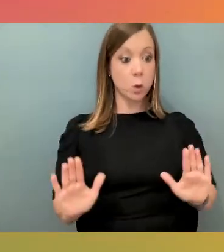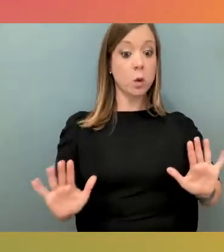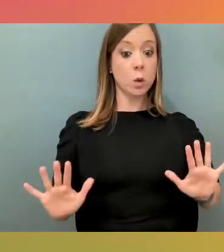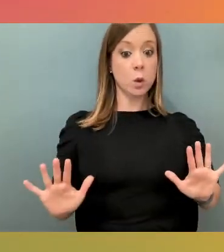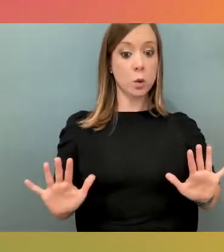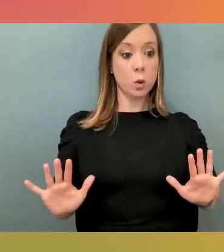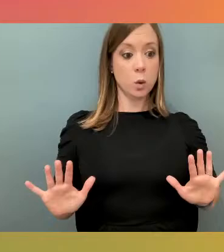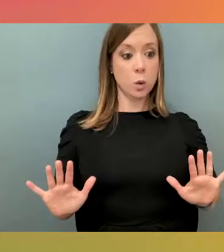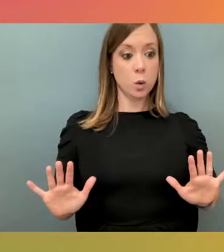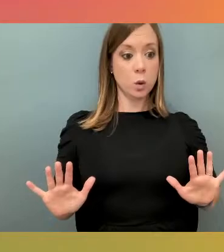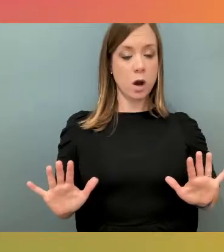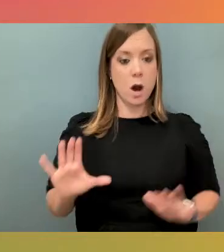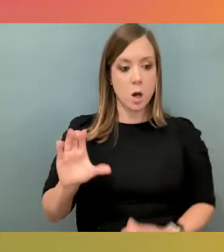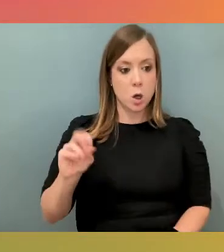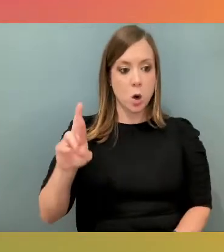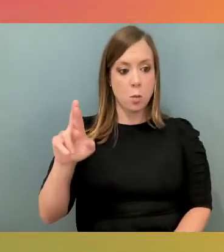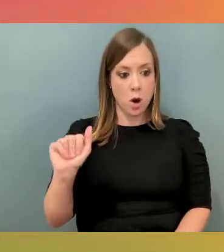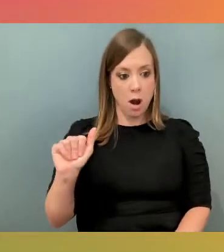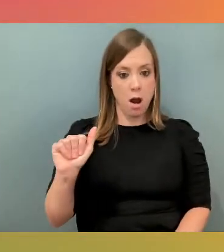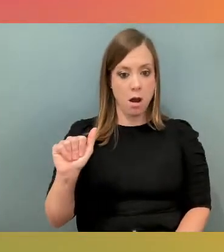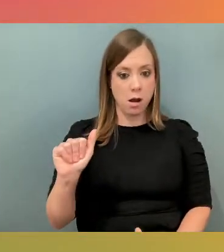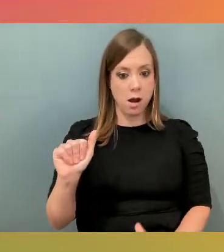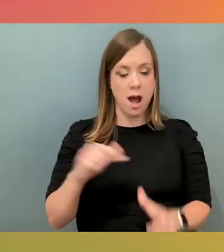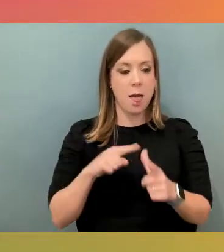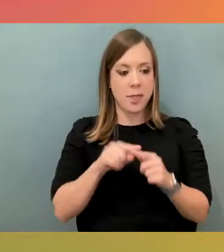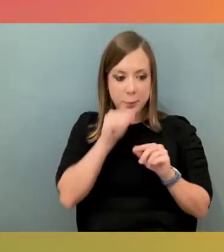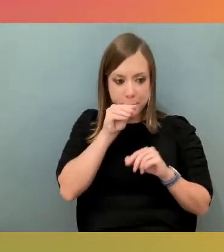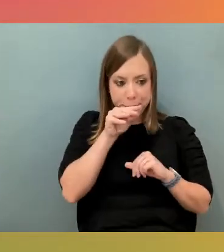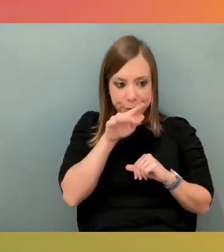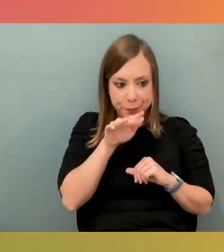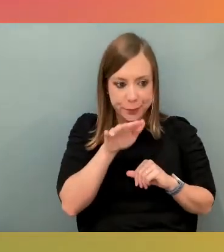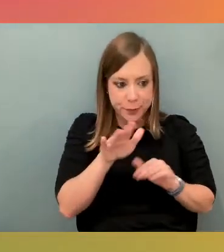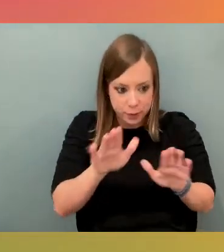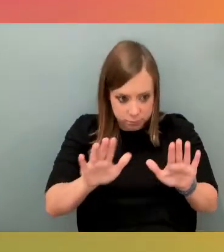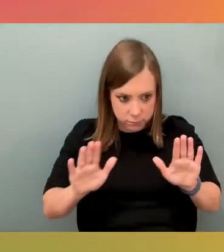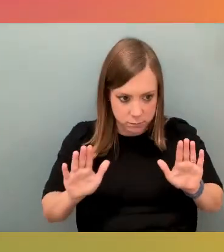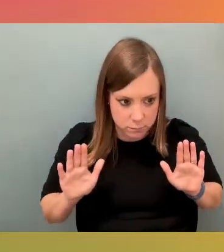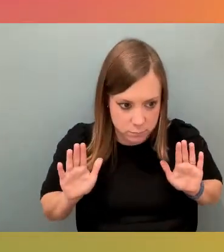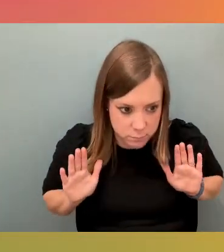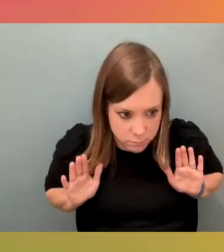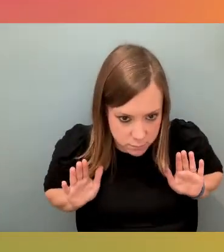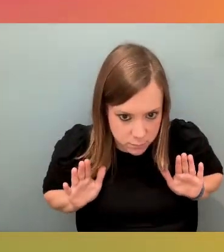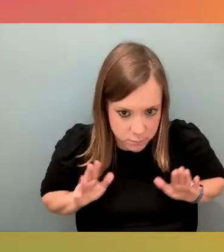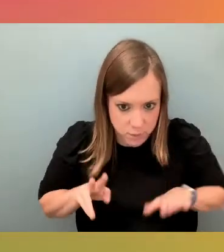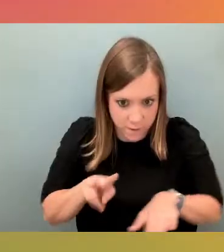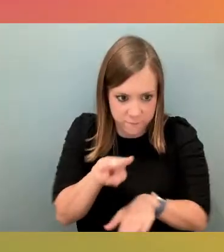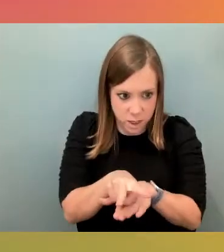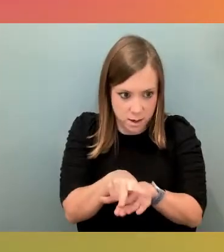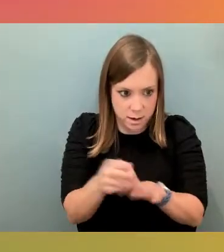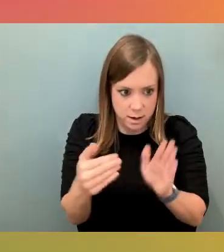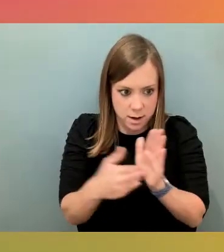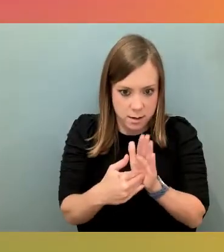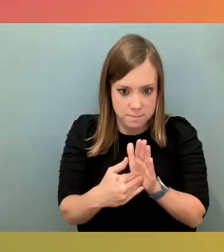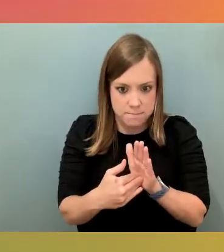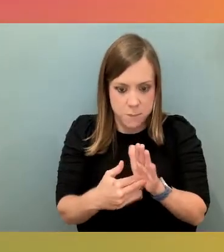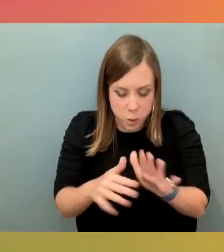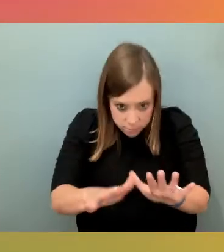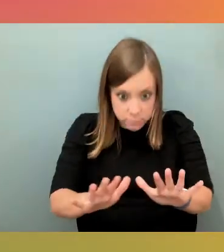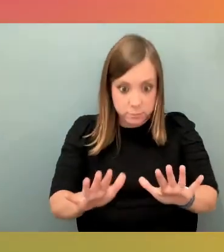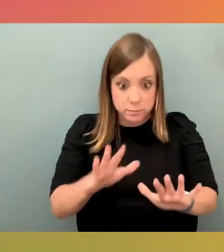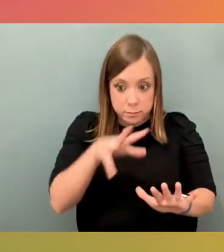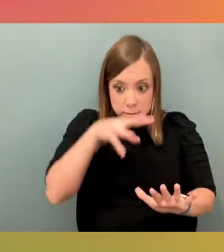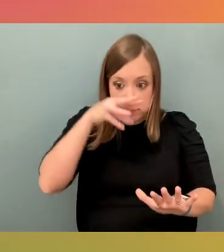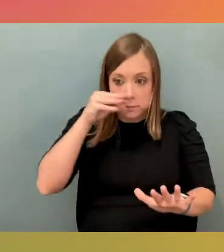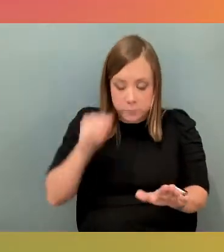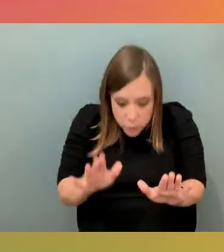here, and slowly exhale down. Let's do that again. Inhale. Slowly peel